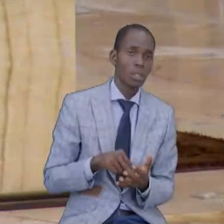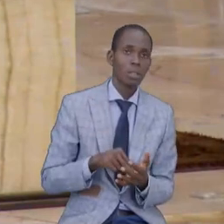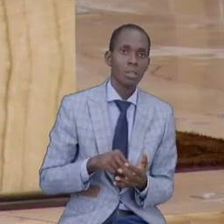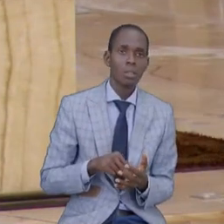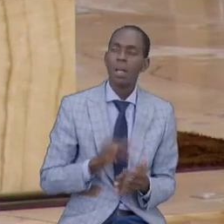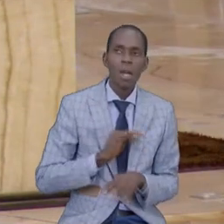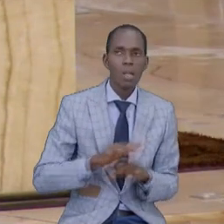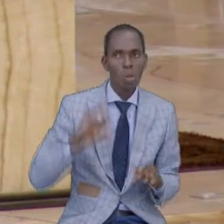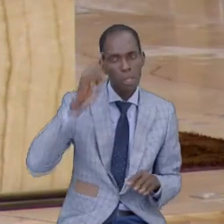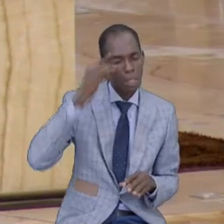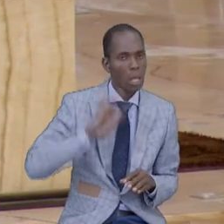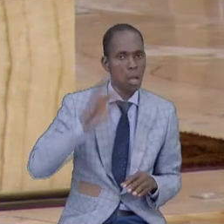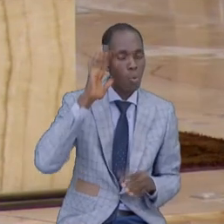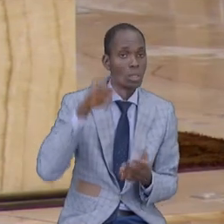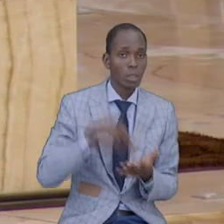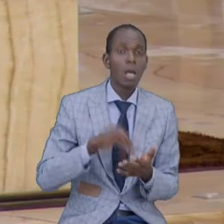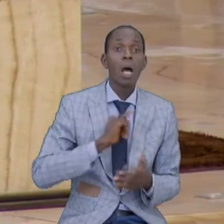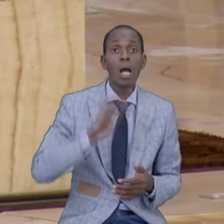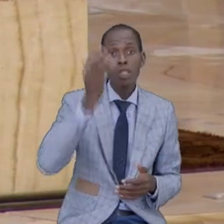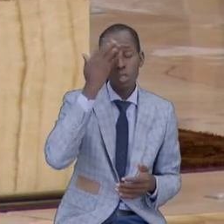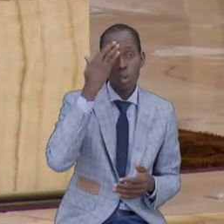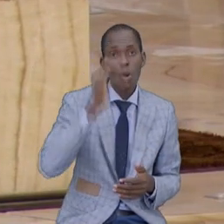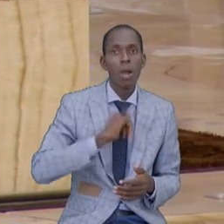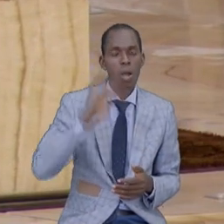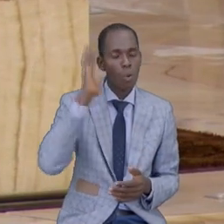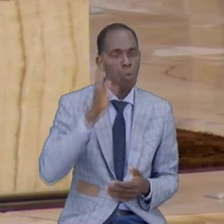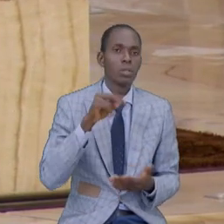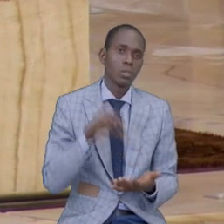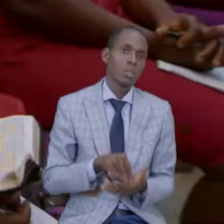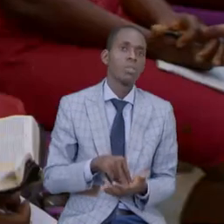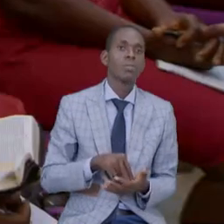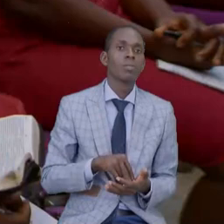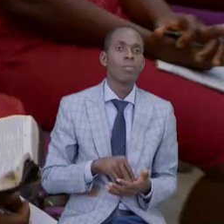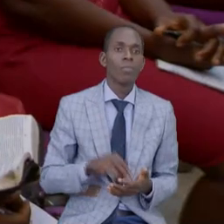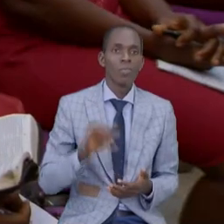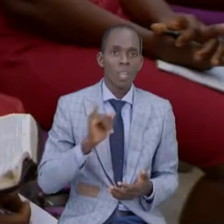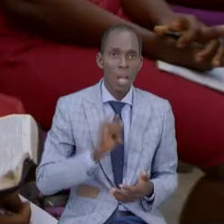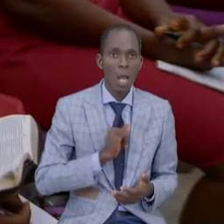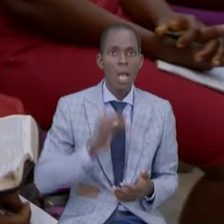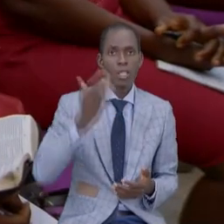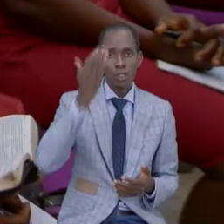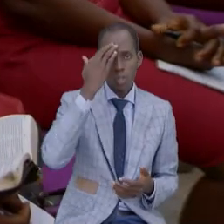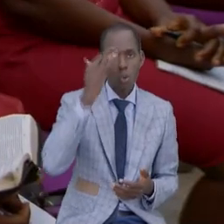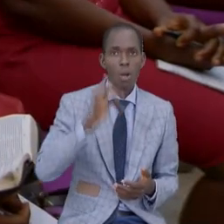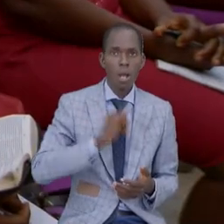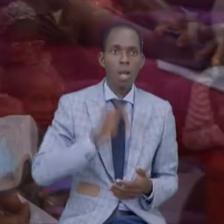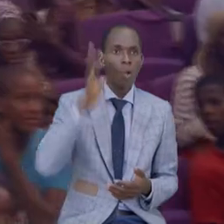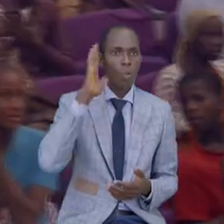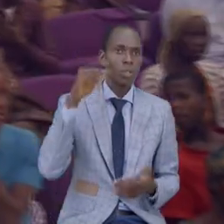don't think I will stand. I know that I will stand. I know that I will